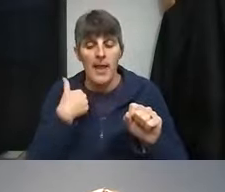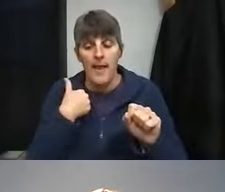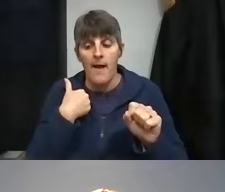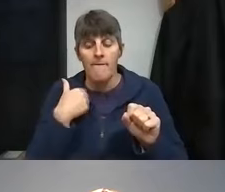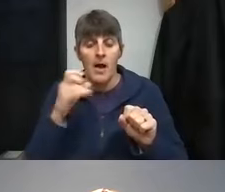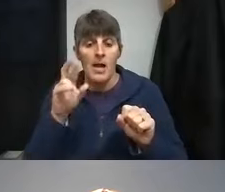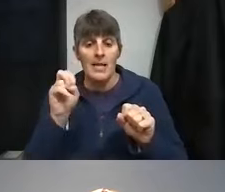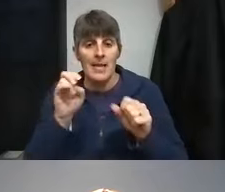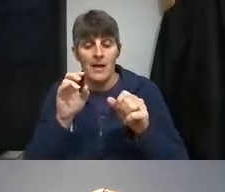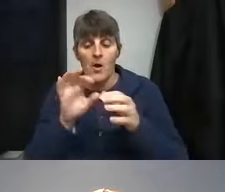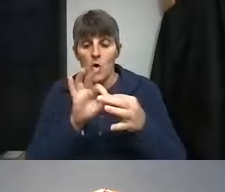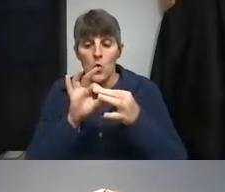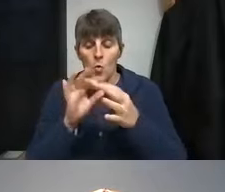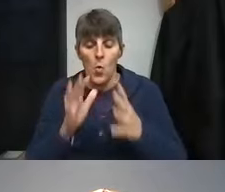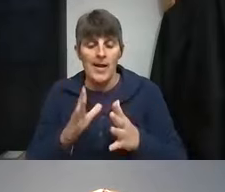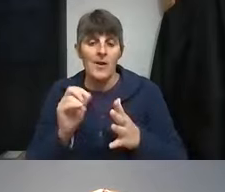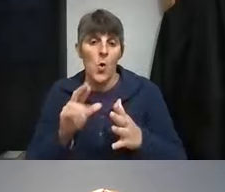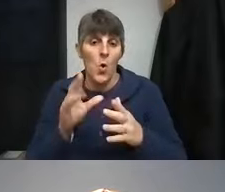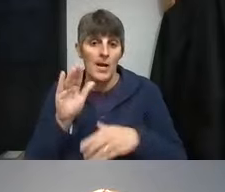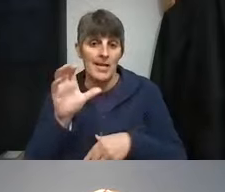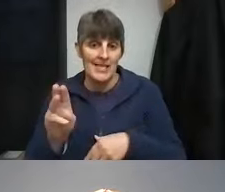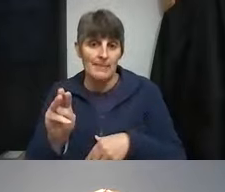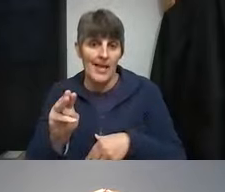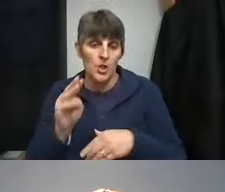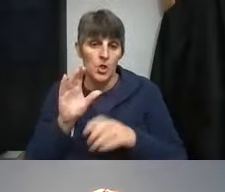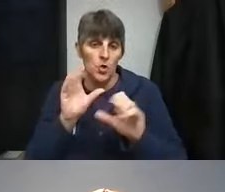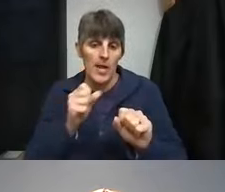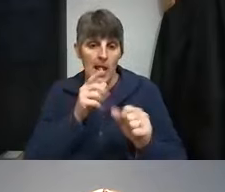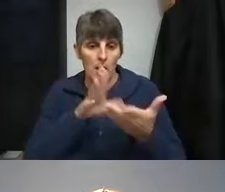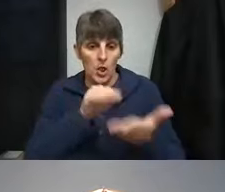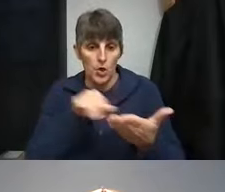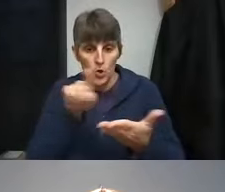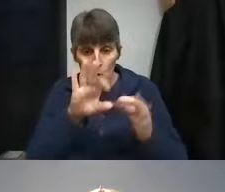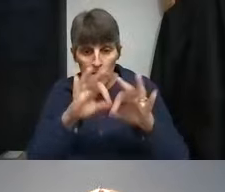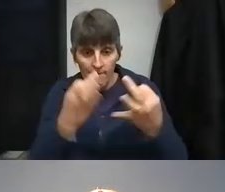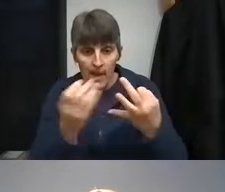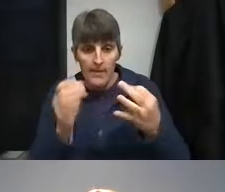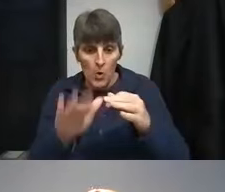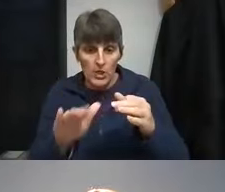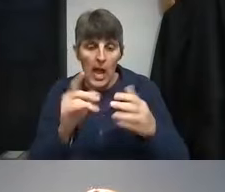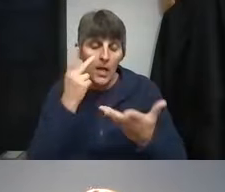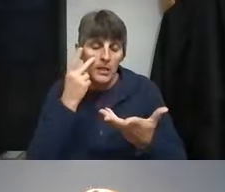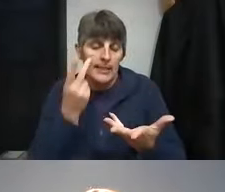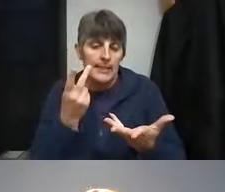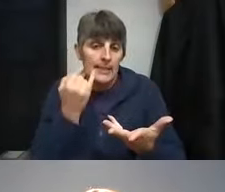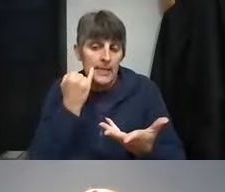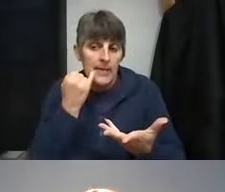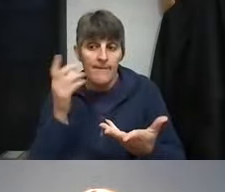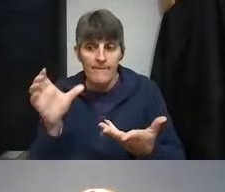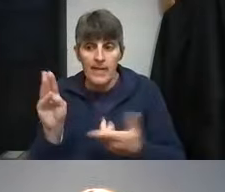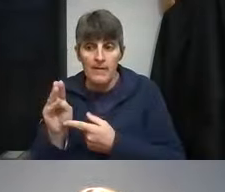care coordinator, a case manager who can really get to know you and your family, your child, and see if they